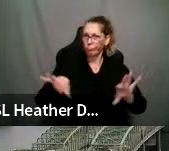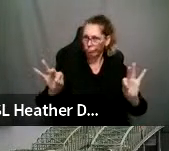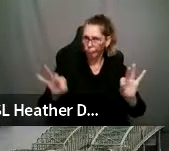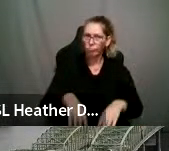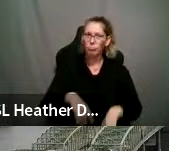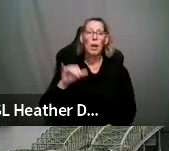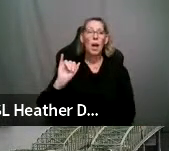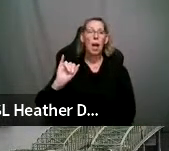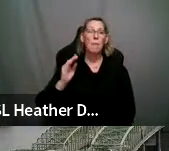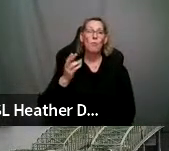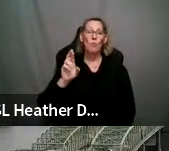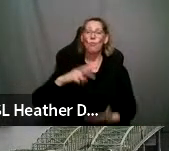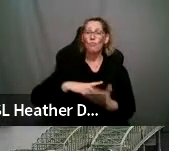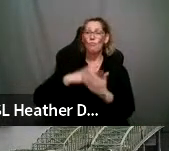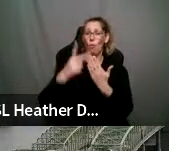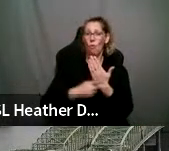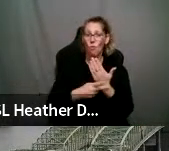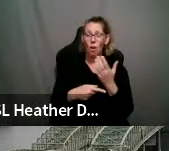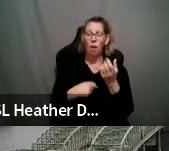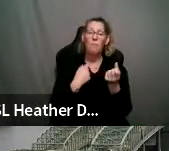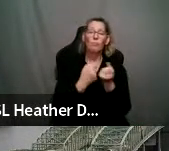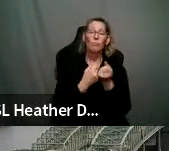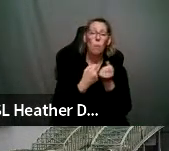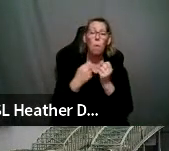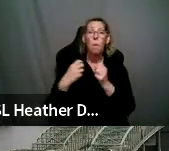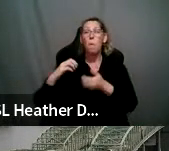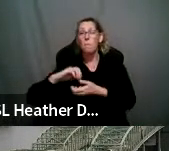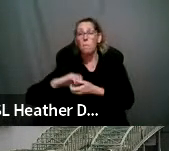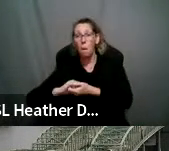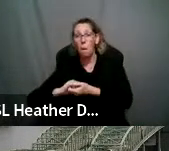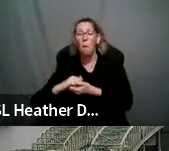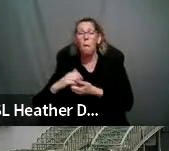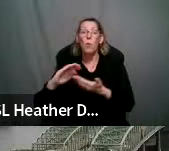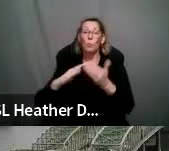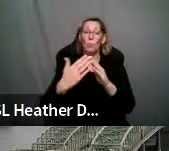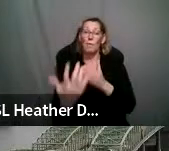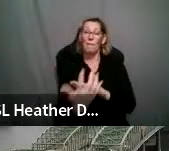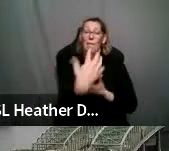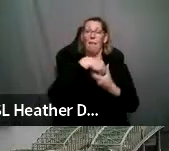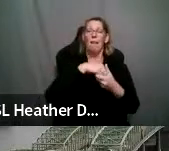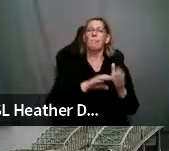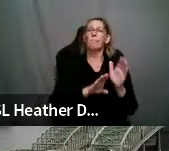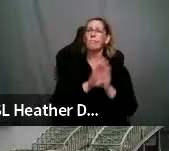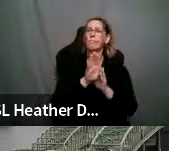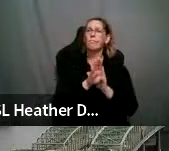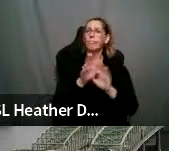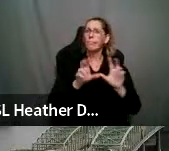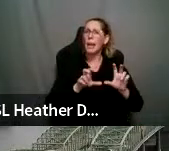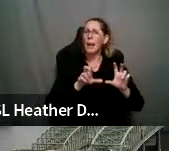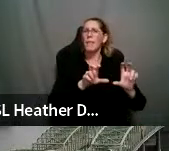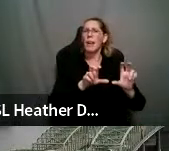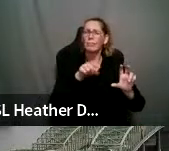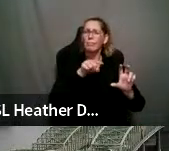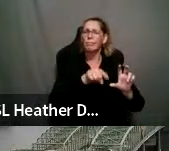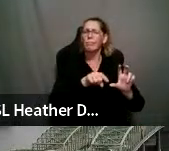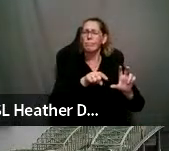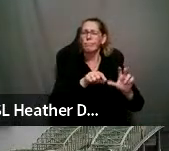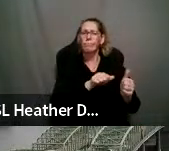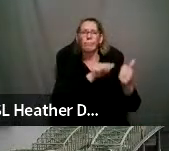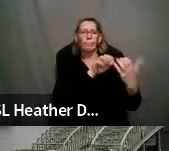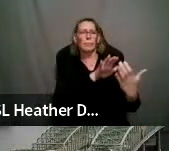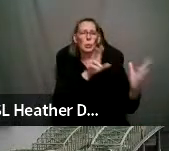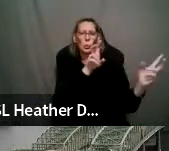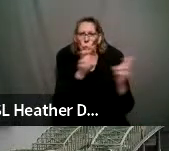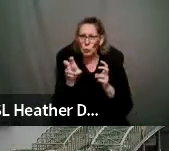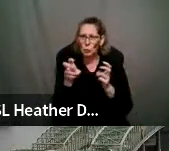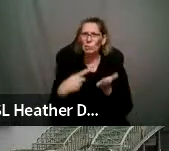IBR program, with the support of program partners and community engagement, has developed investments to address issues that have been discussed in this